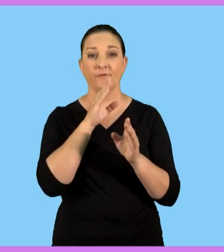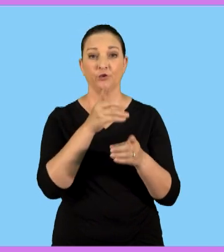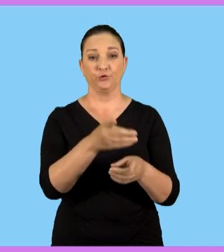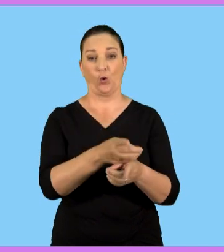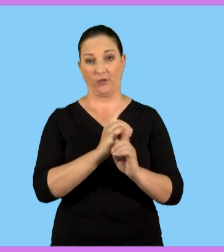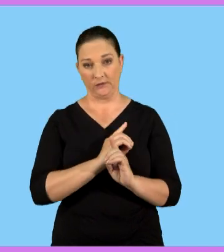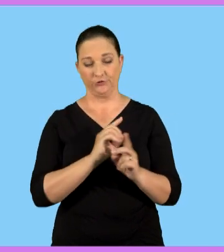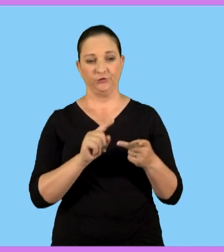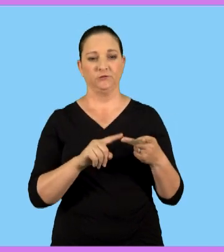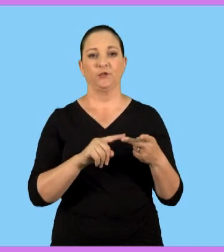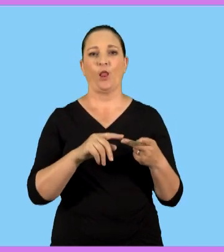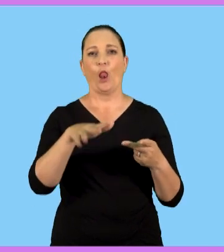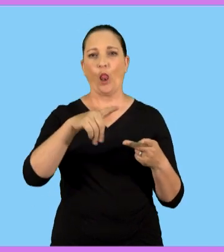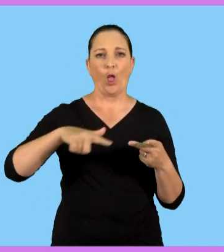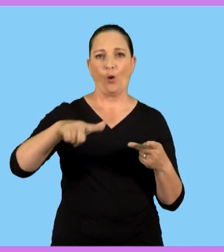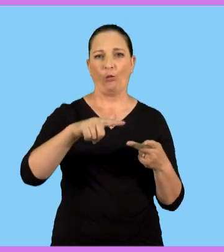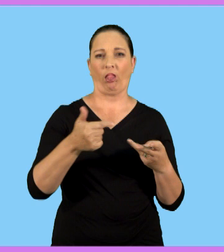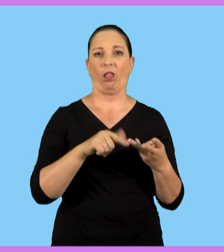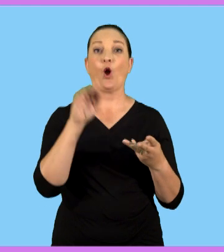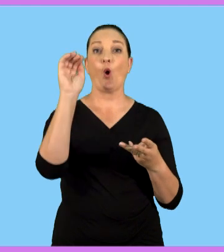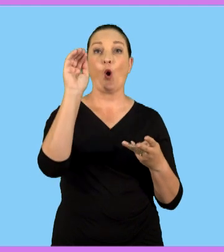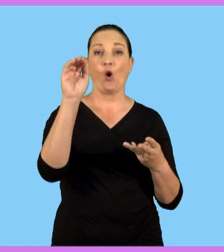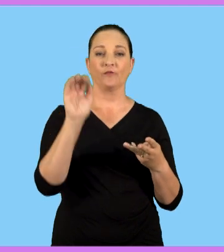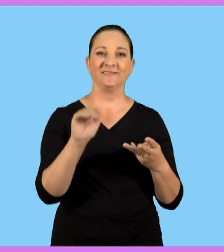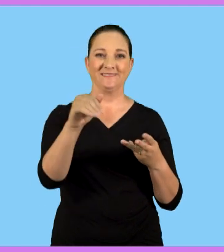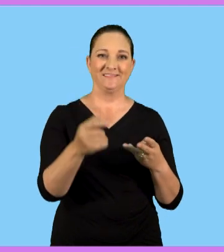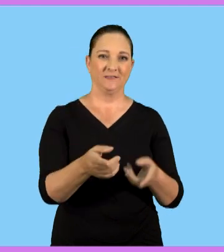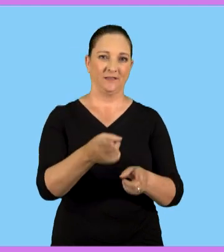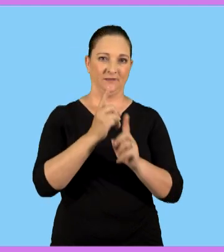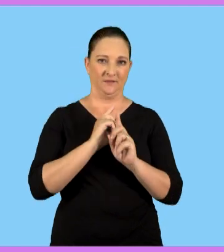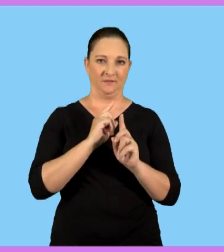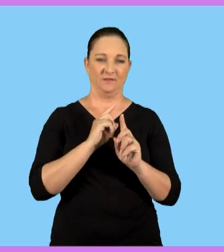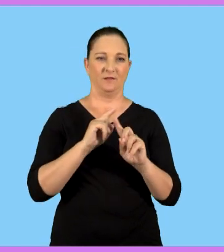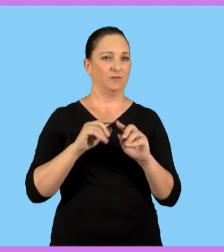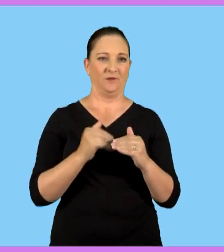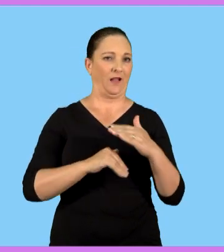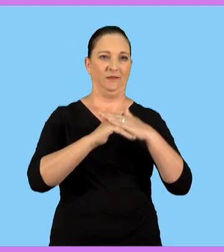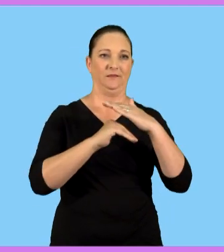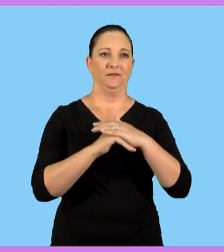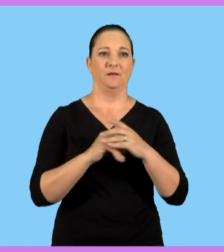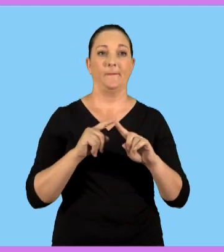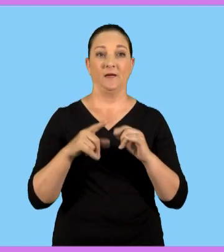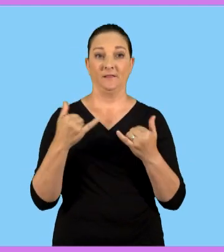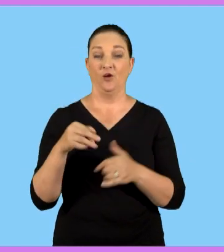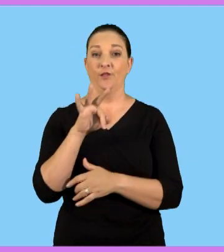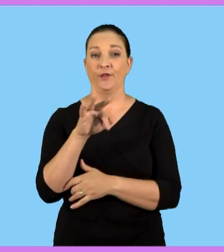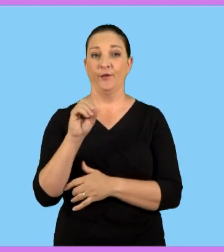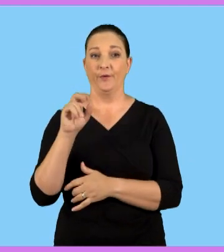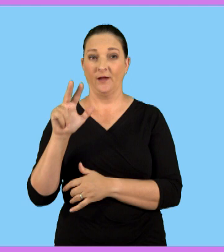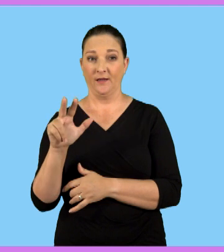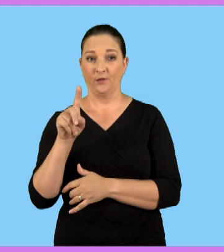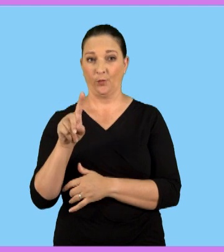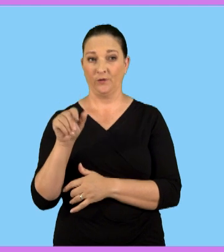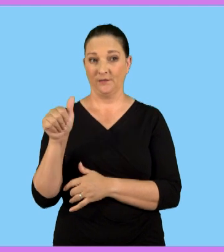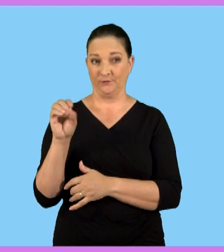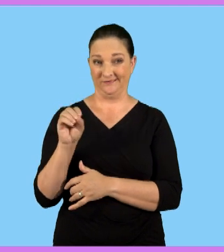donations, local and overseas, are not as high as the subsidy of 308,160,